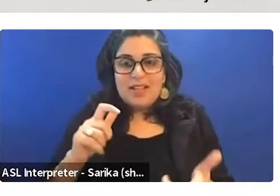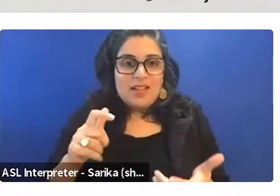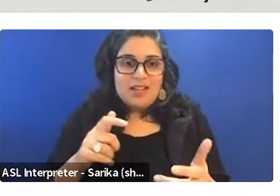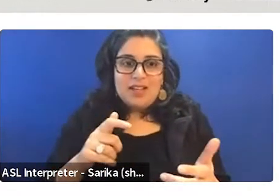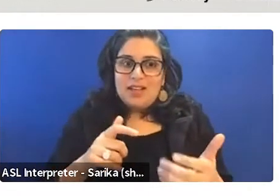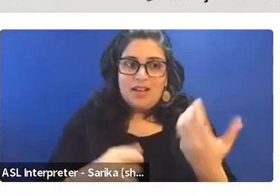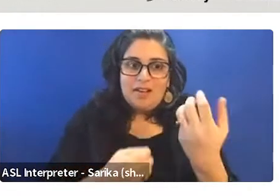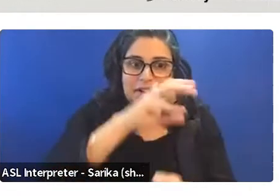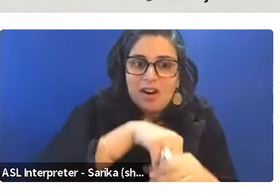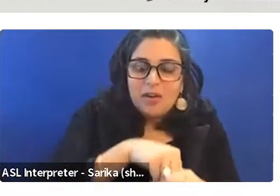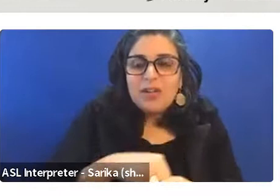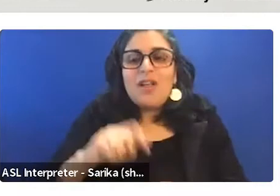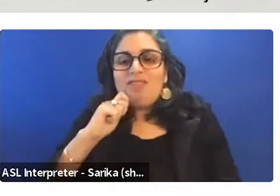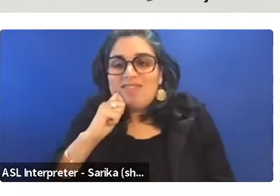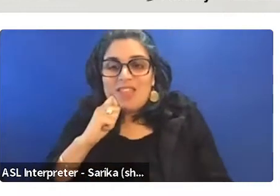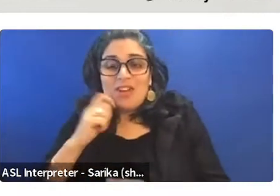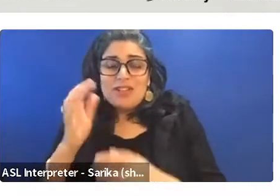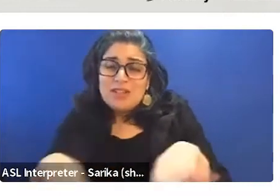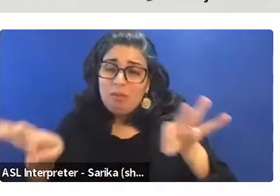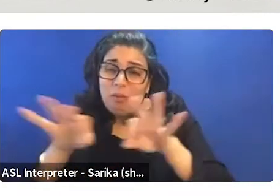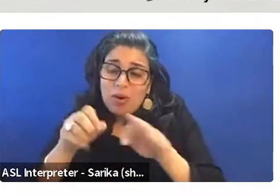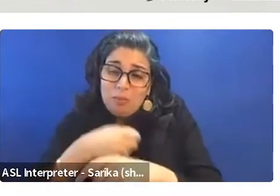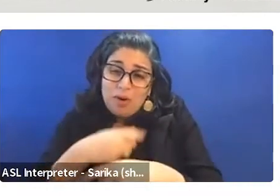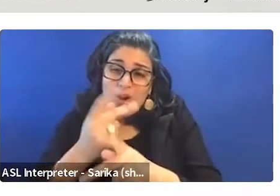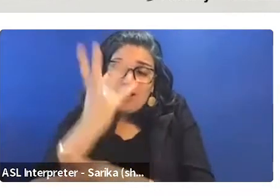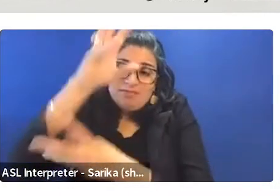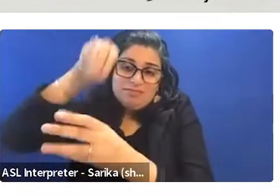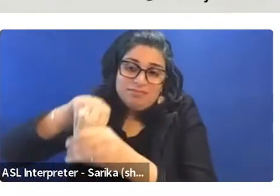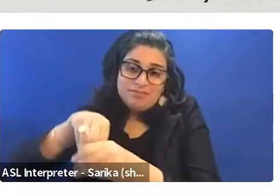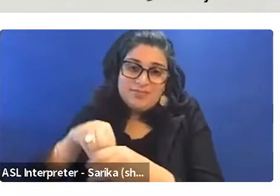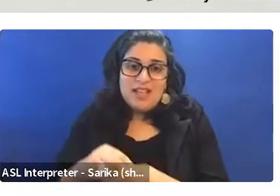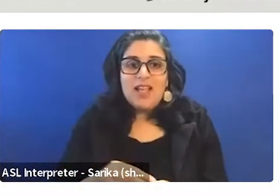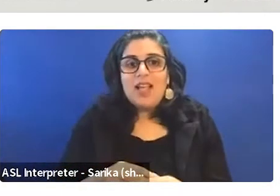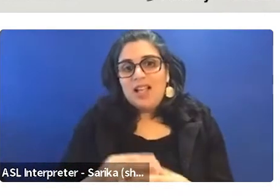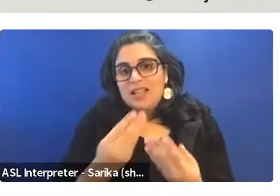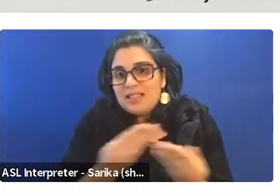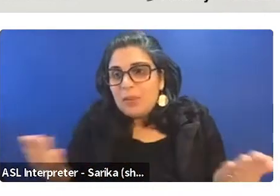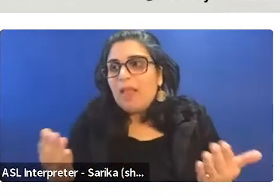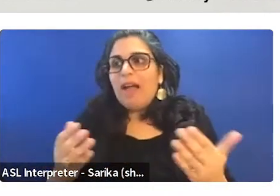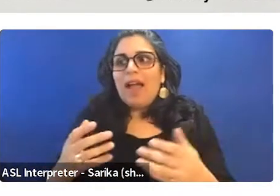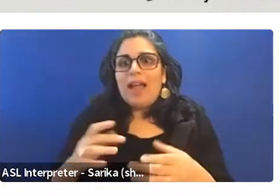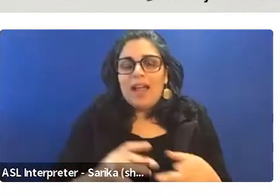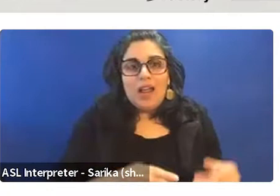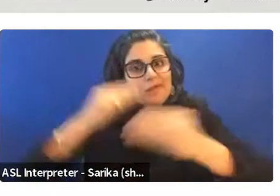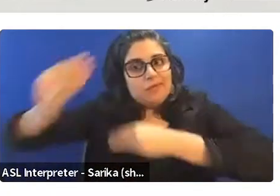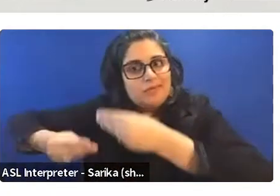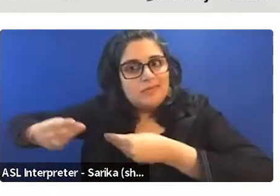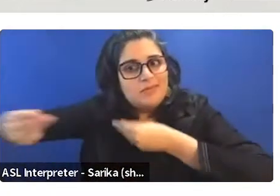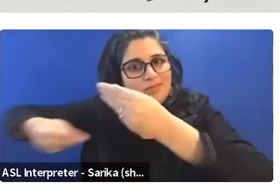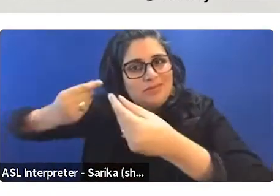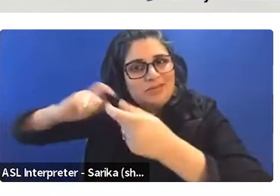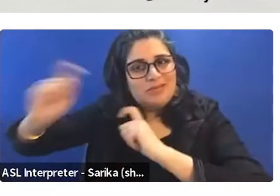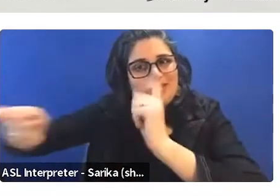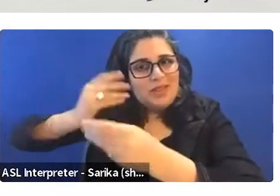important product that gets fed into supply chains that reach out the entire world. And the fashion industry doesn't